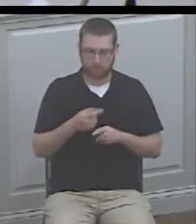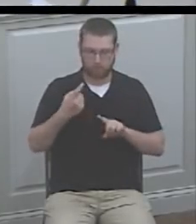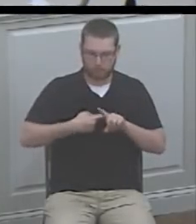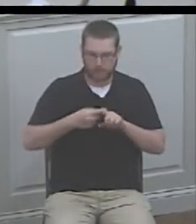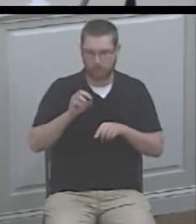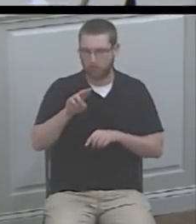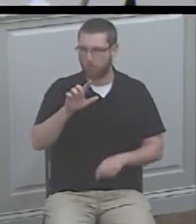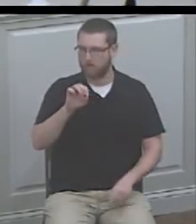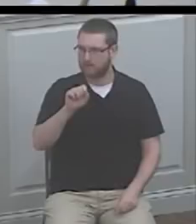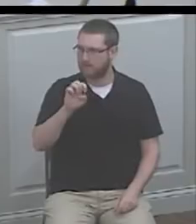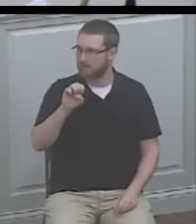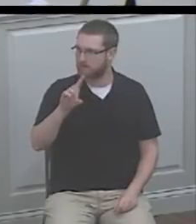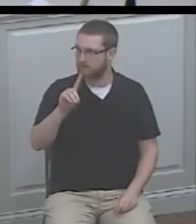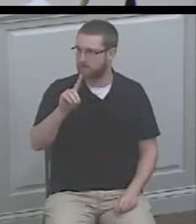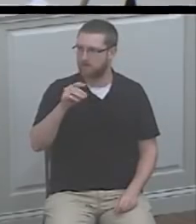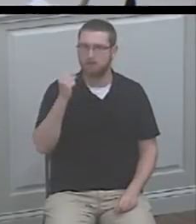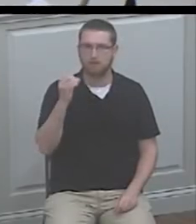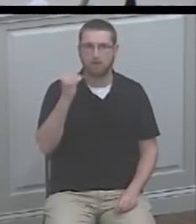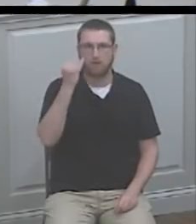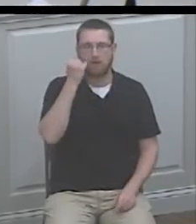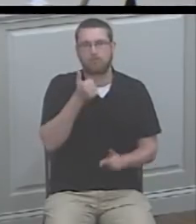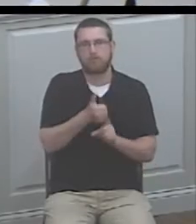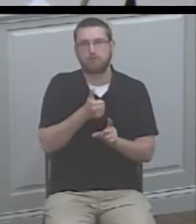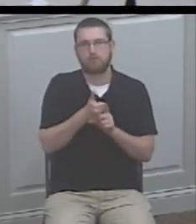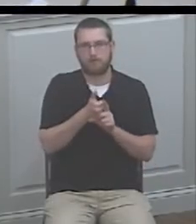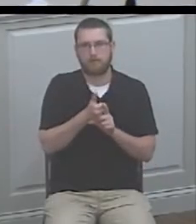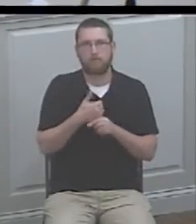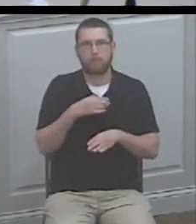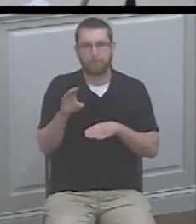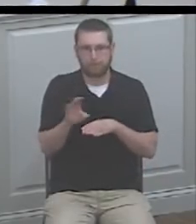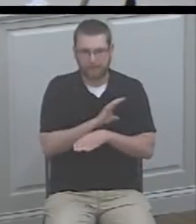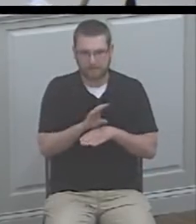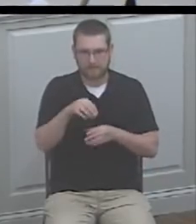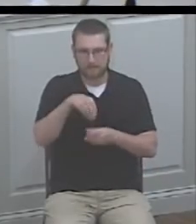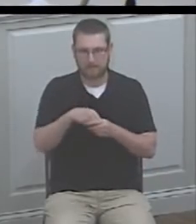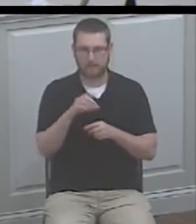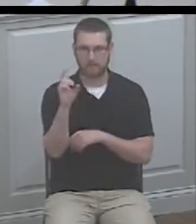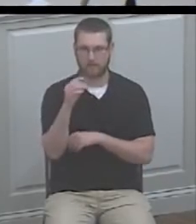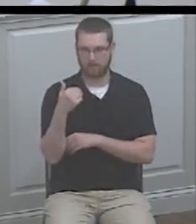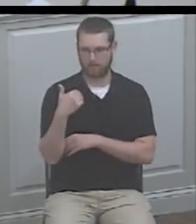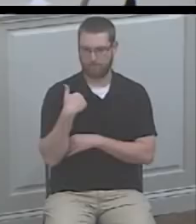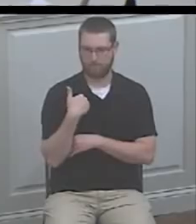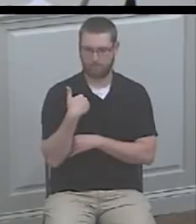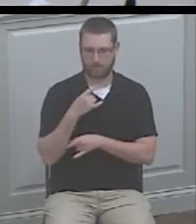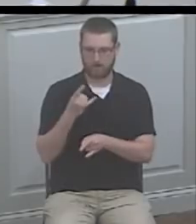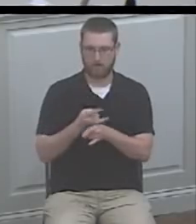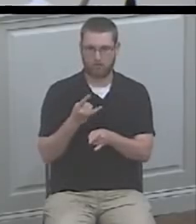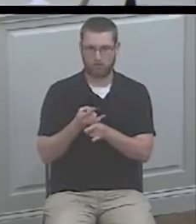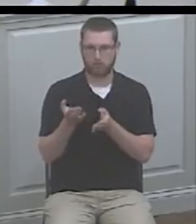rented or leased. And if you are having a business in town where you have a